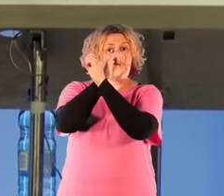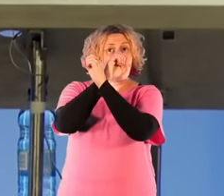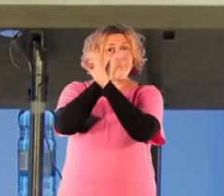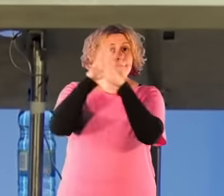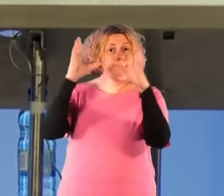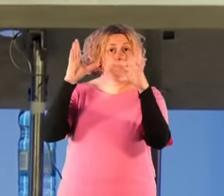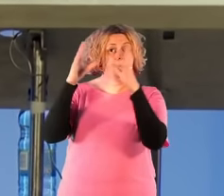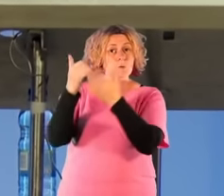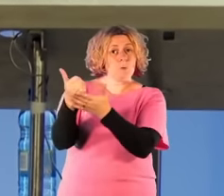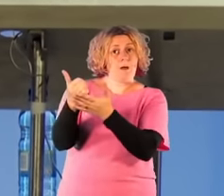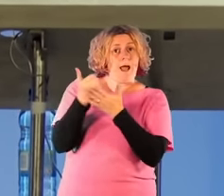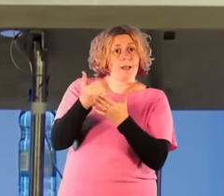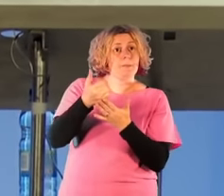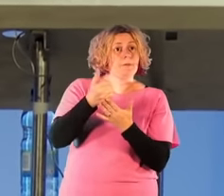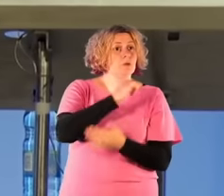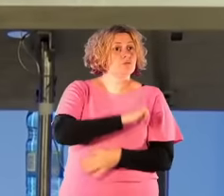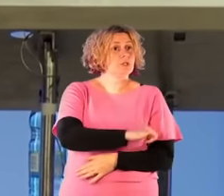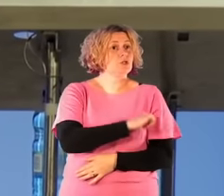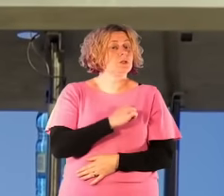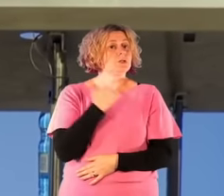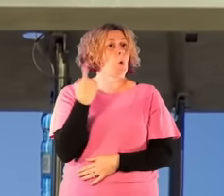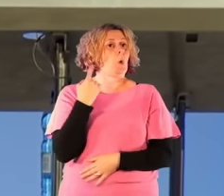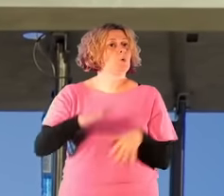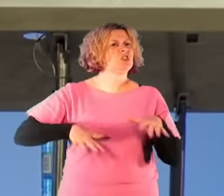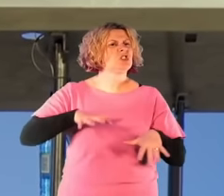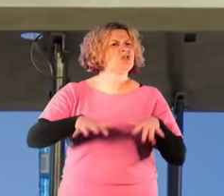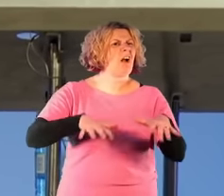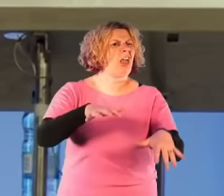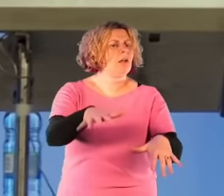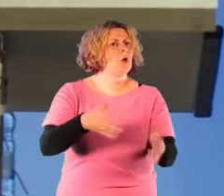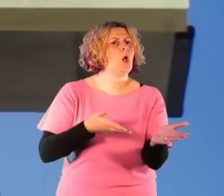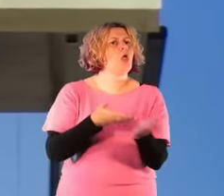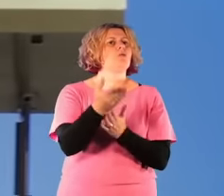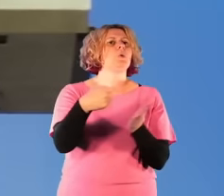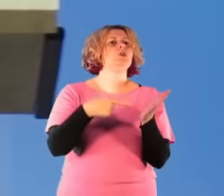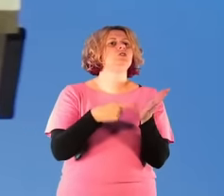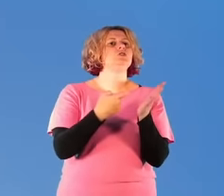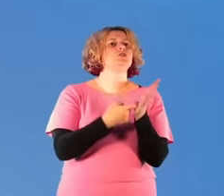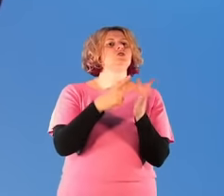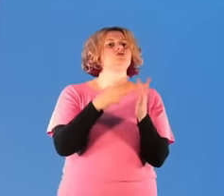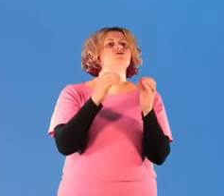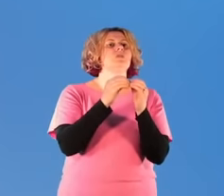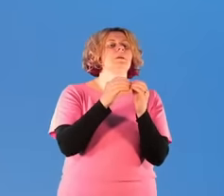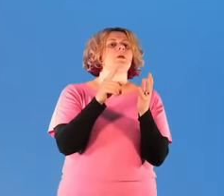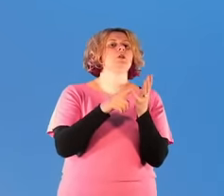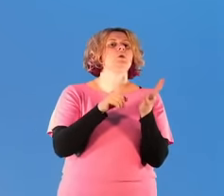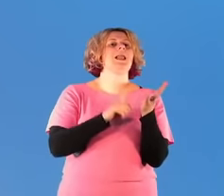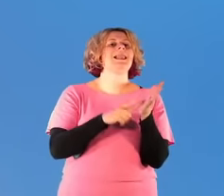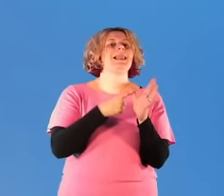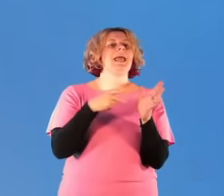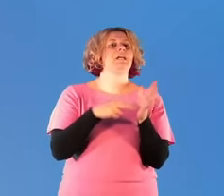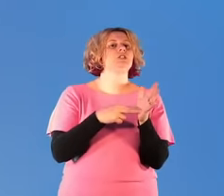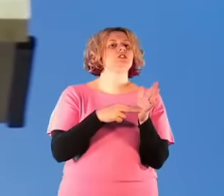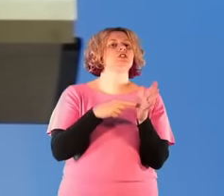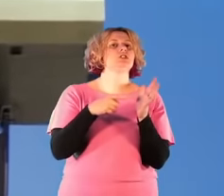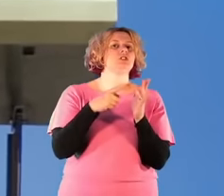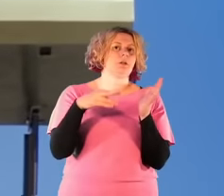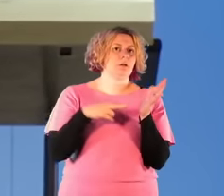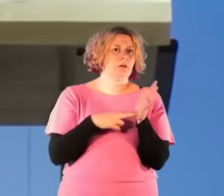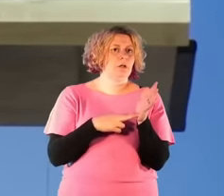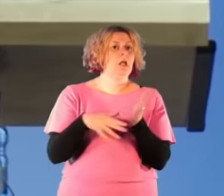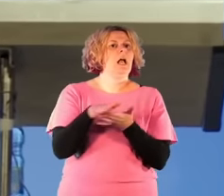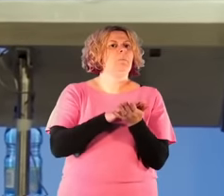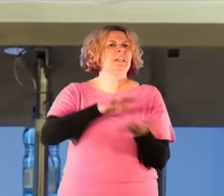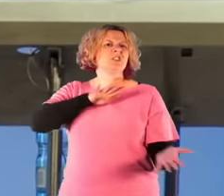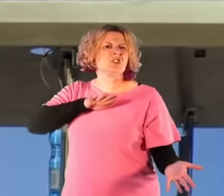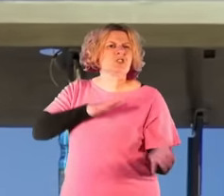They're going through great tribulation. And the word tribulation is a Greek word that literally means to be crushed. You're under